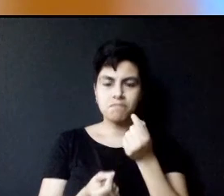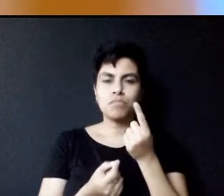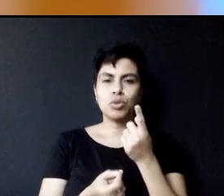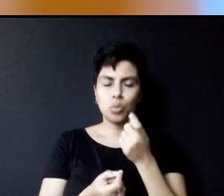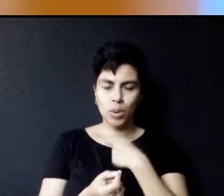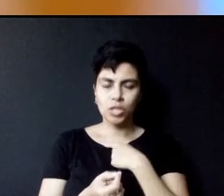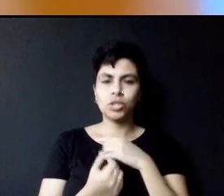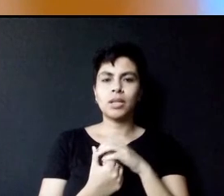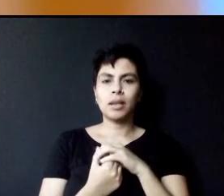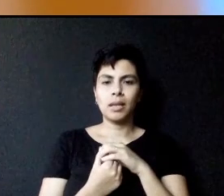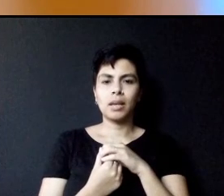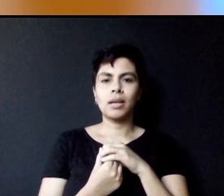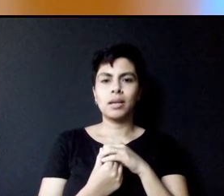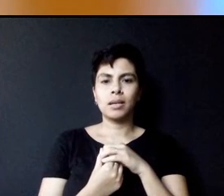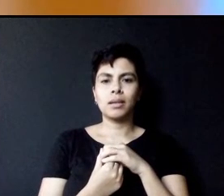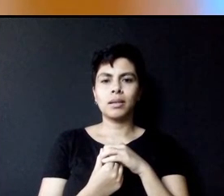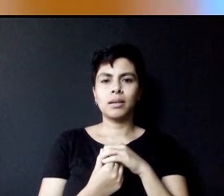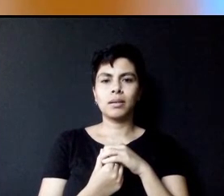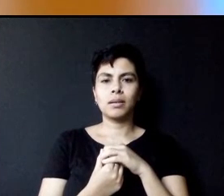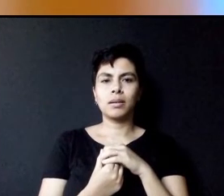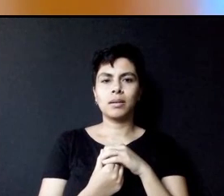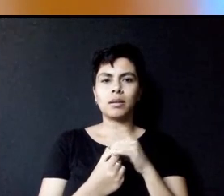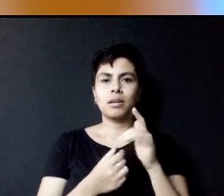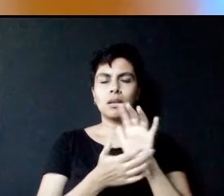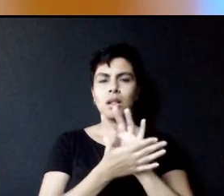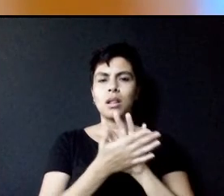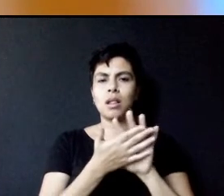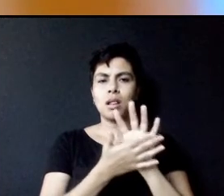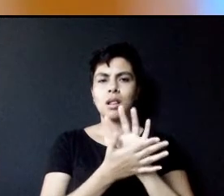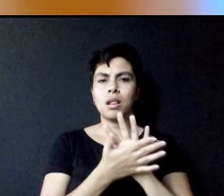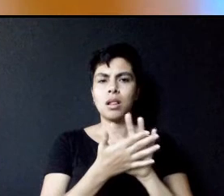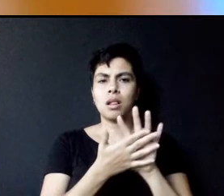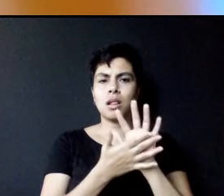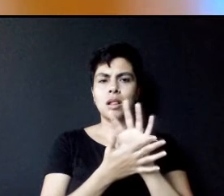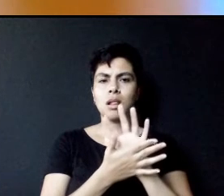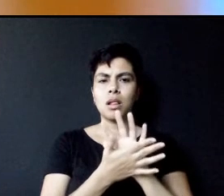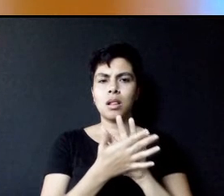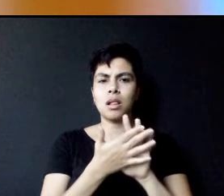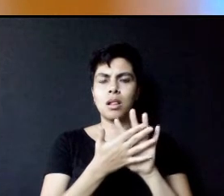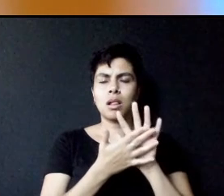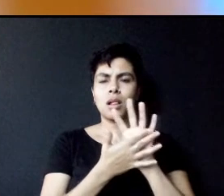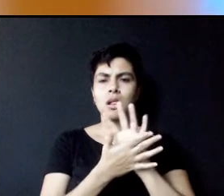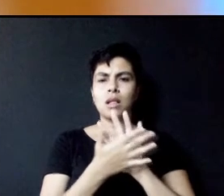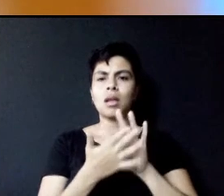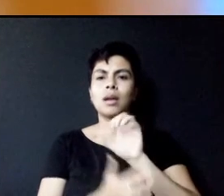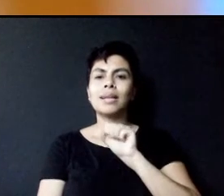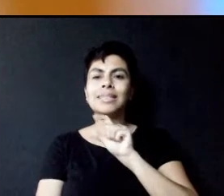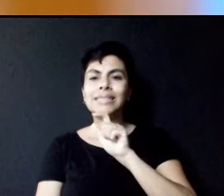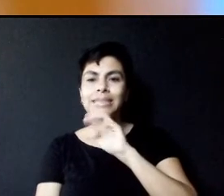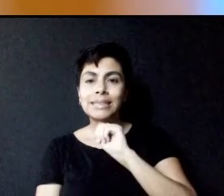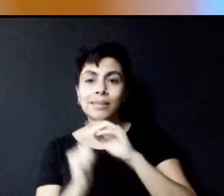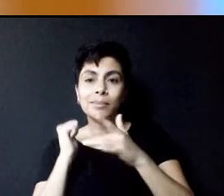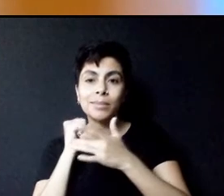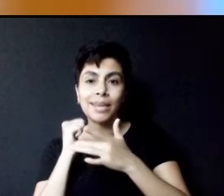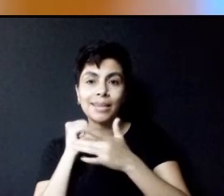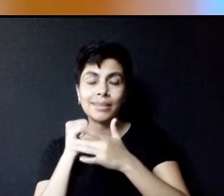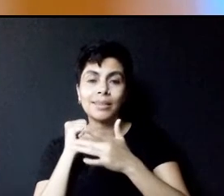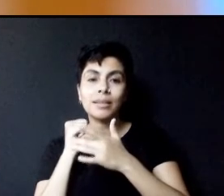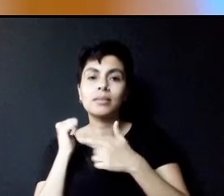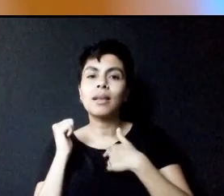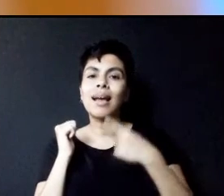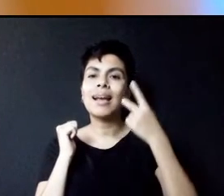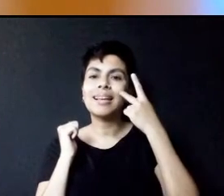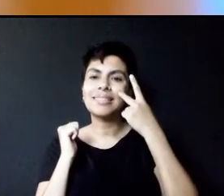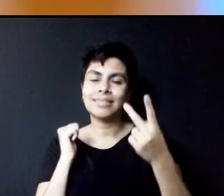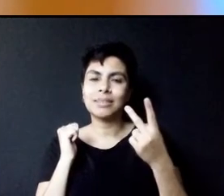interesting question. So what I see as the STEAM techniques, I